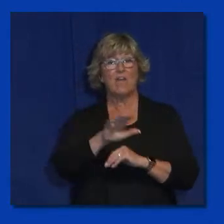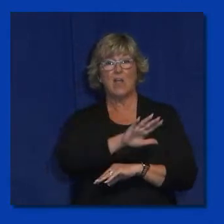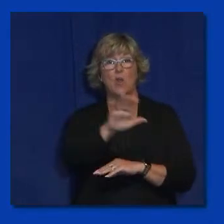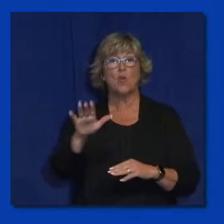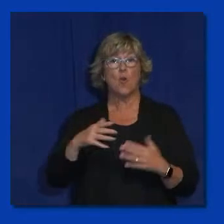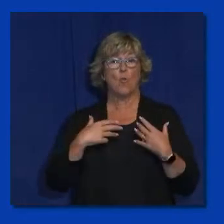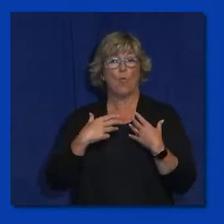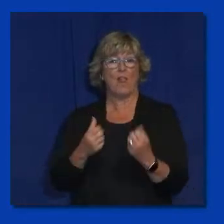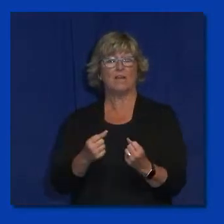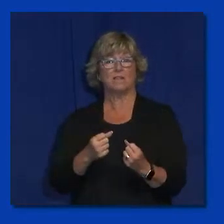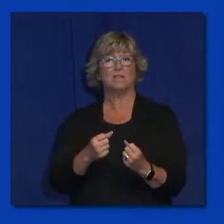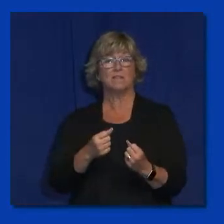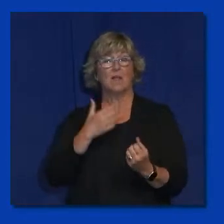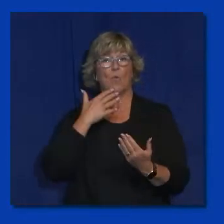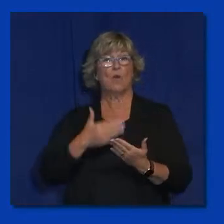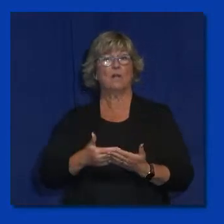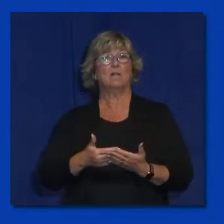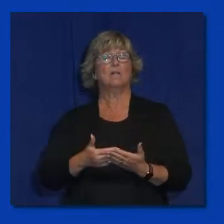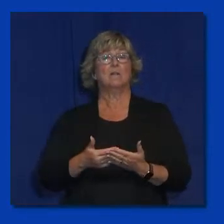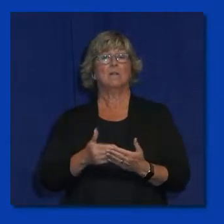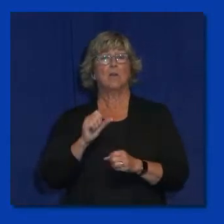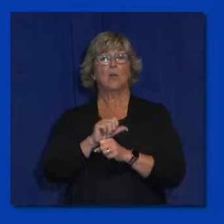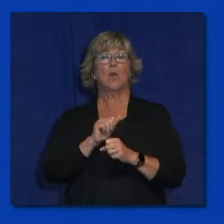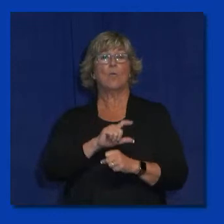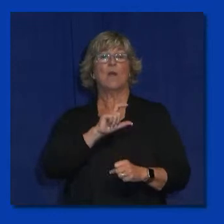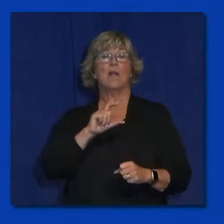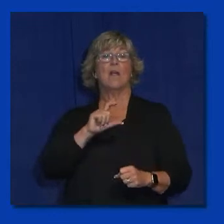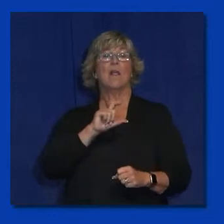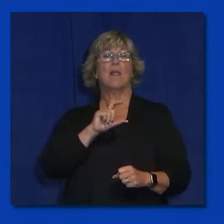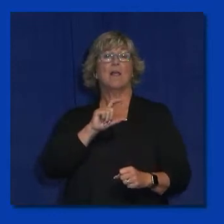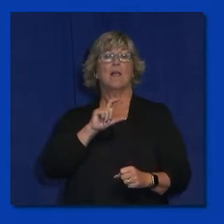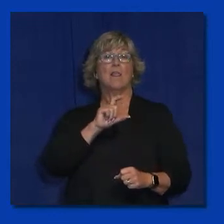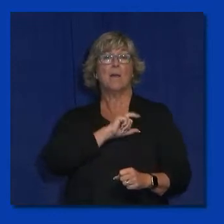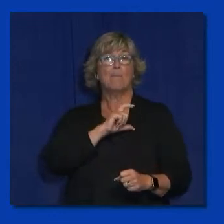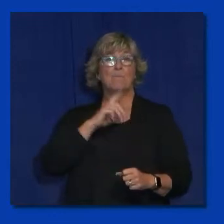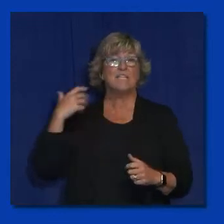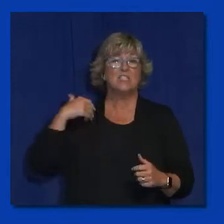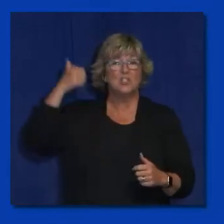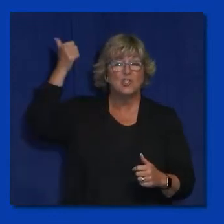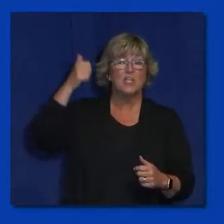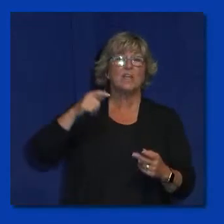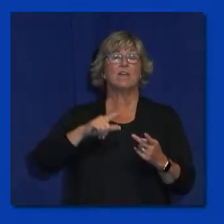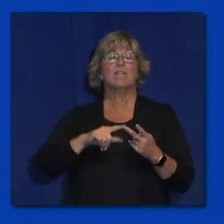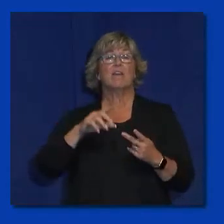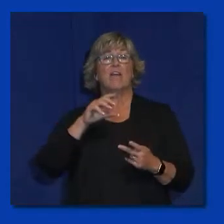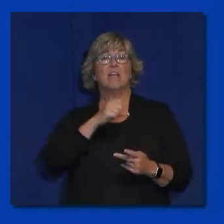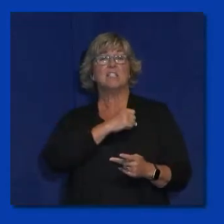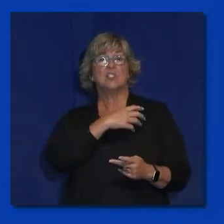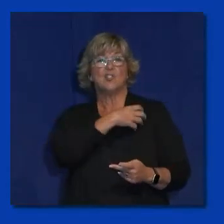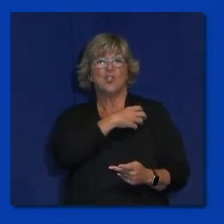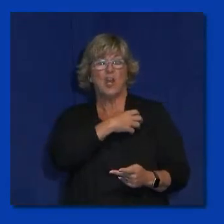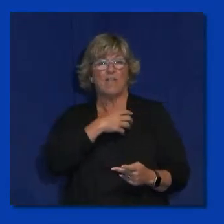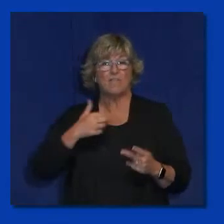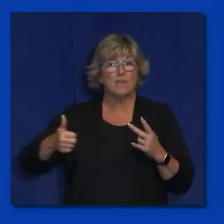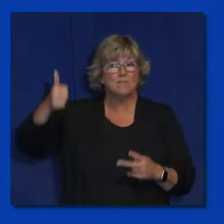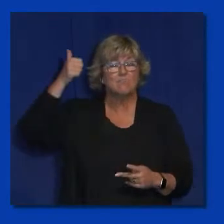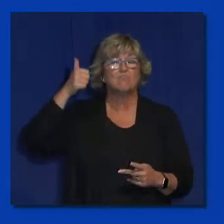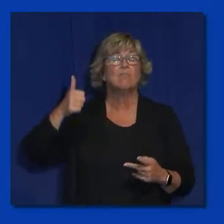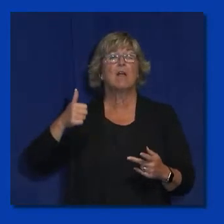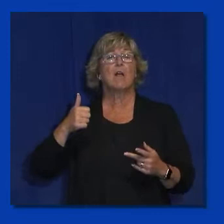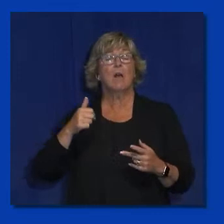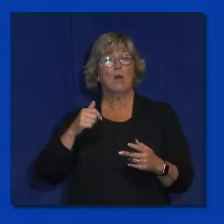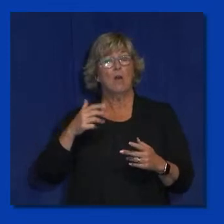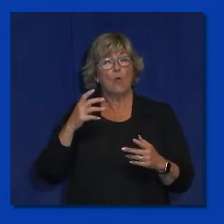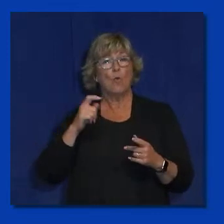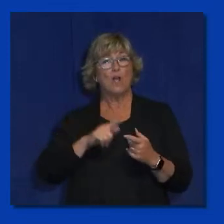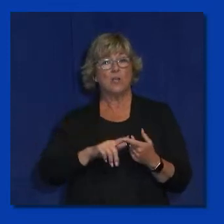your wellness and your well-being. And we work with the Police Chiefs Association, the sheriffs. They came up with some really interesting strategies, and we want to not